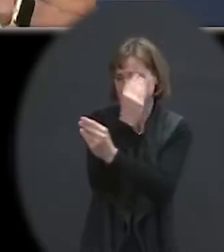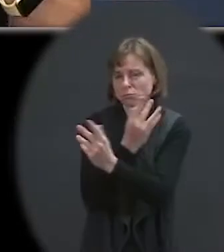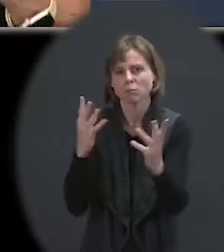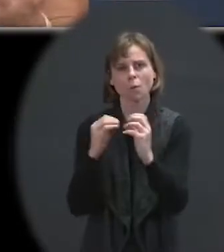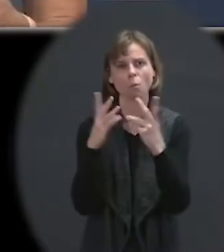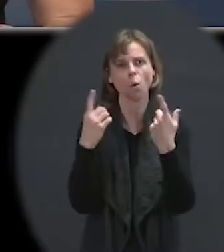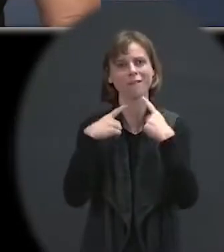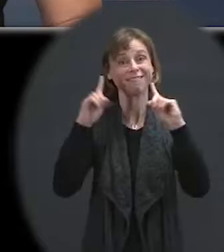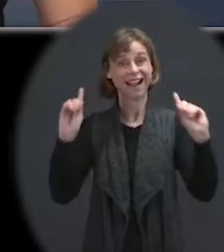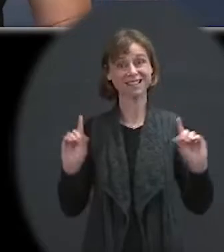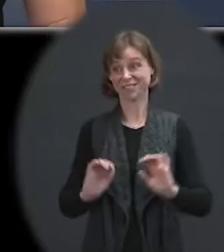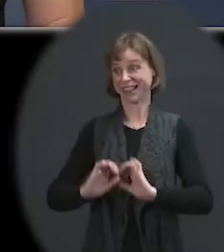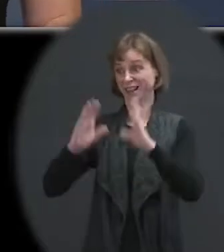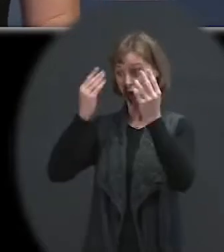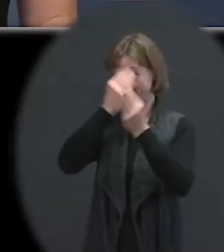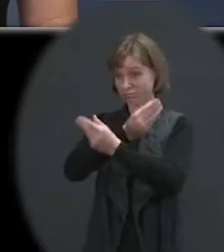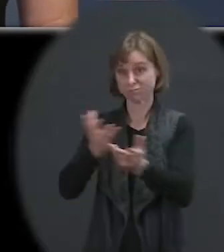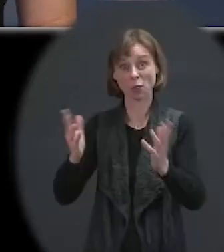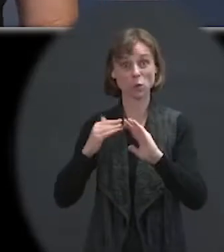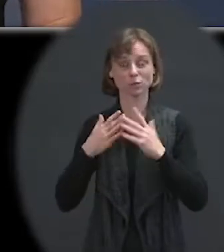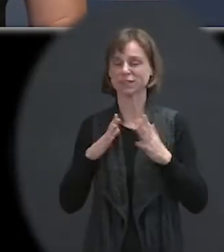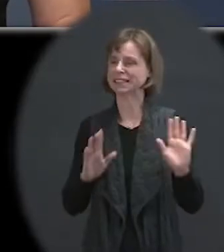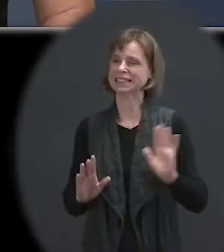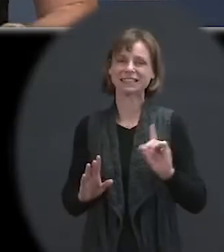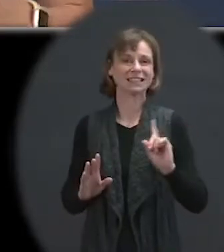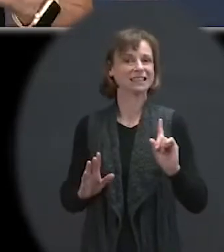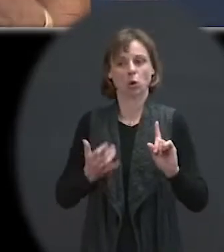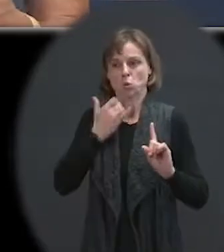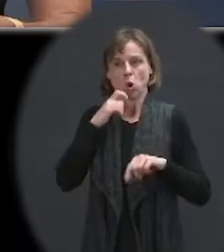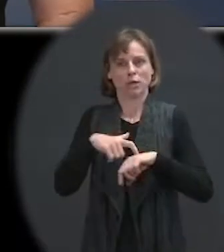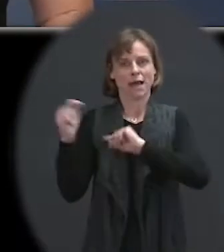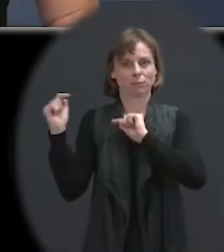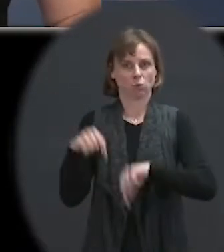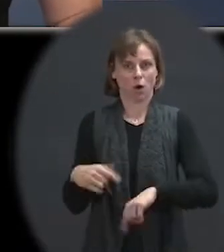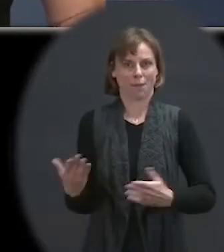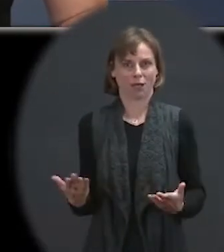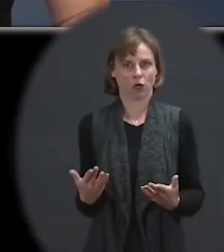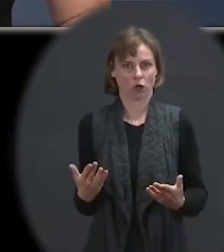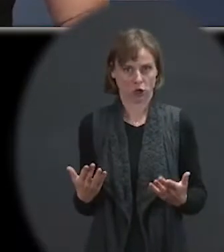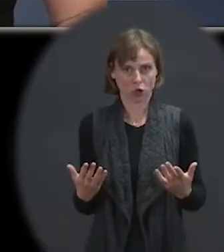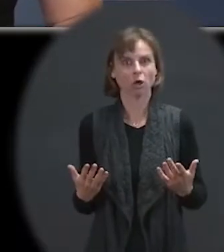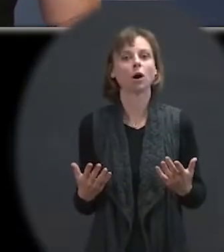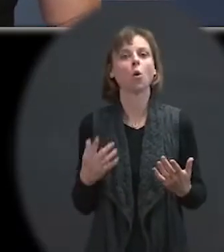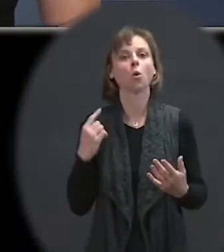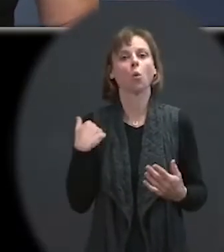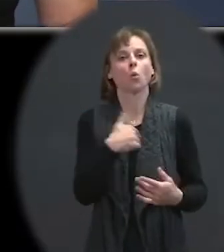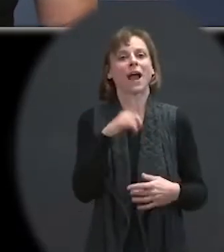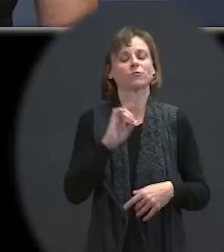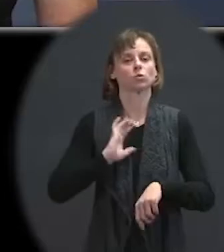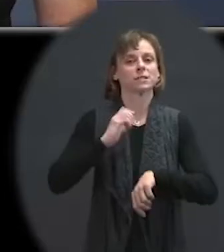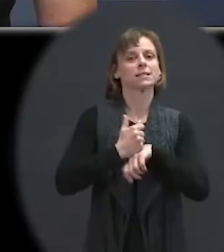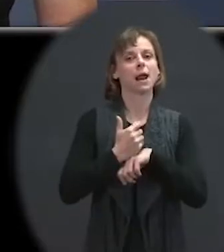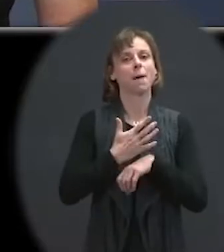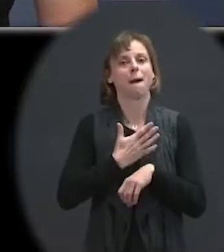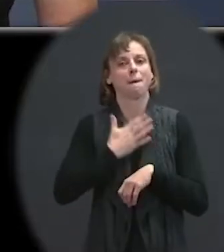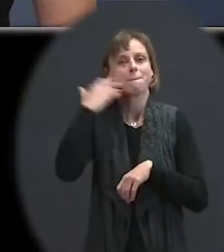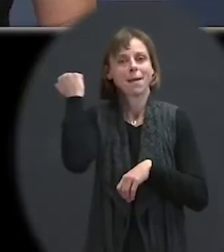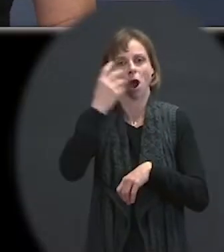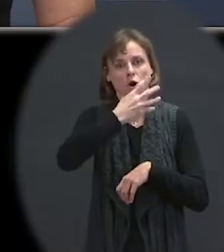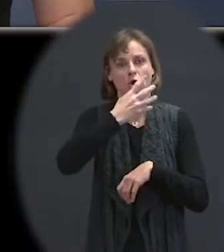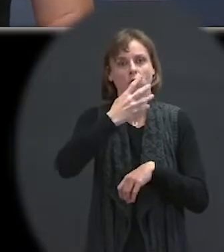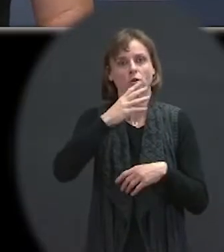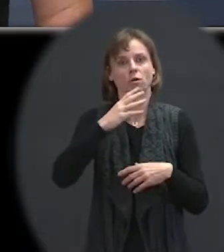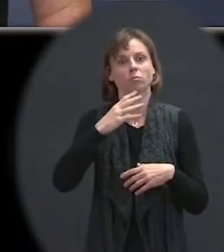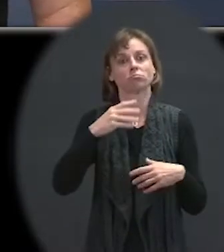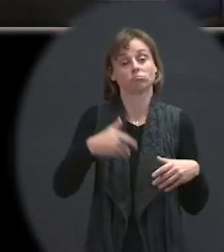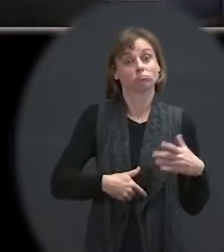clearly with communities in the region about why this is not the time to come. We need more time to put in place a humane and moral immigration system.